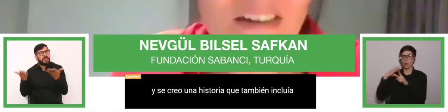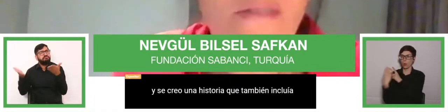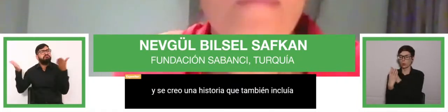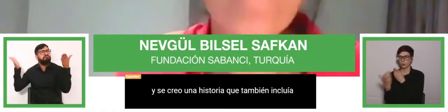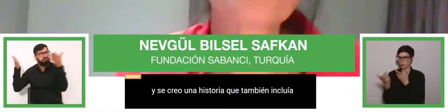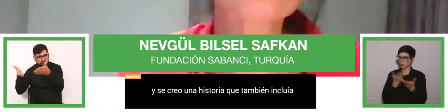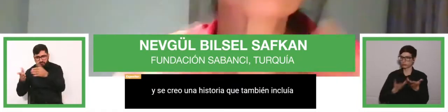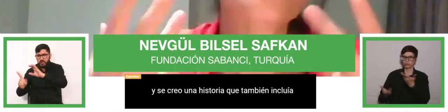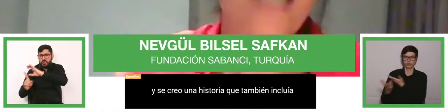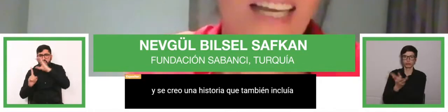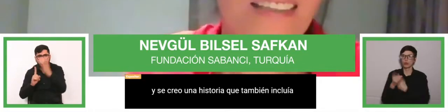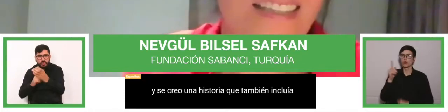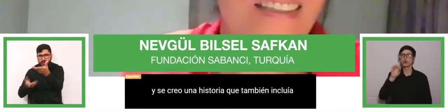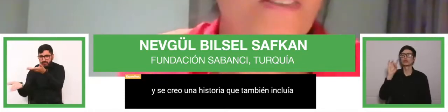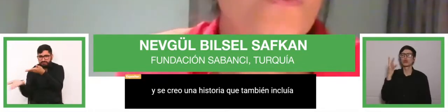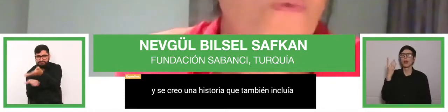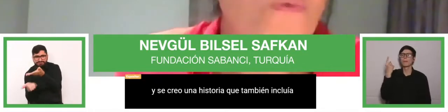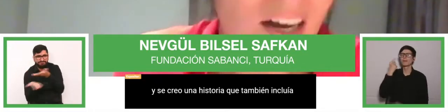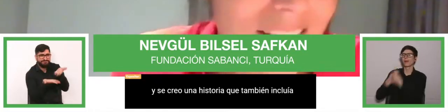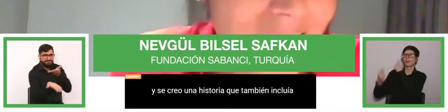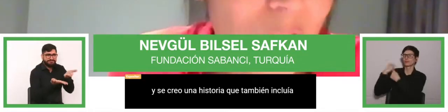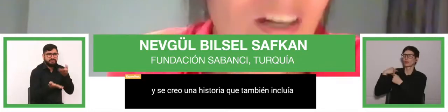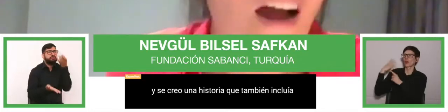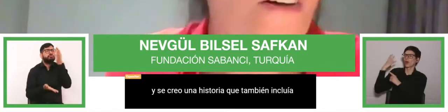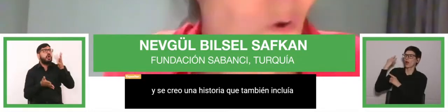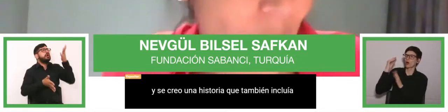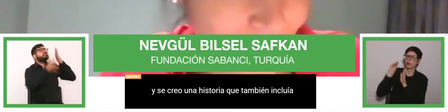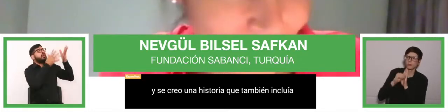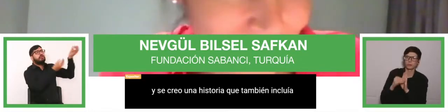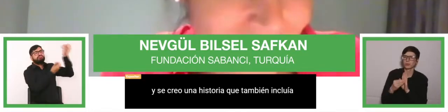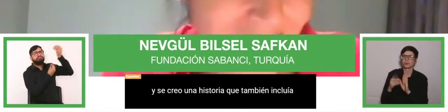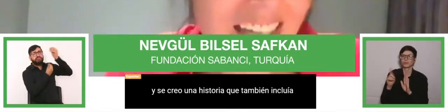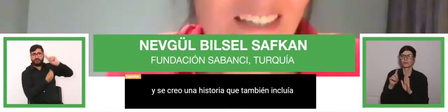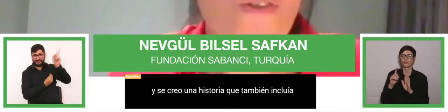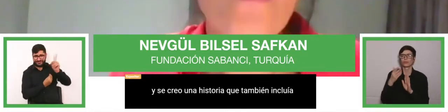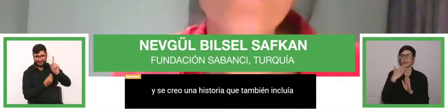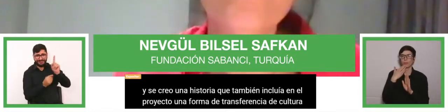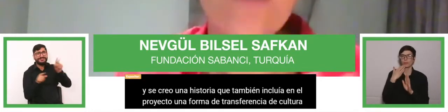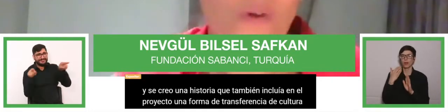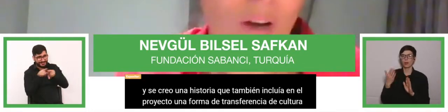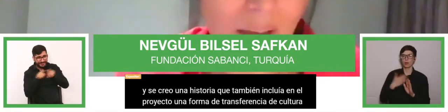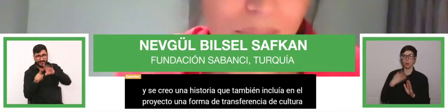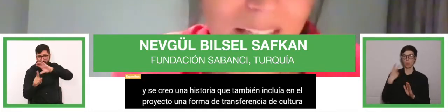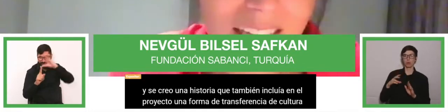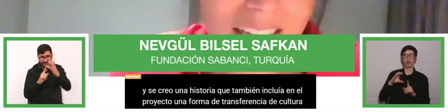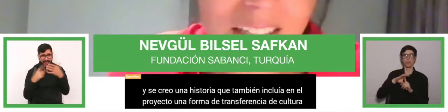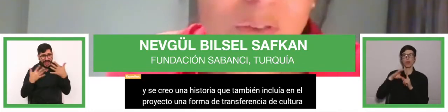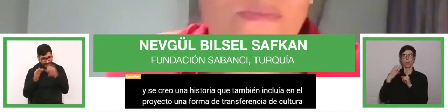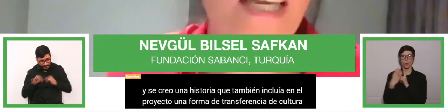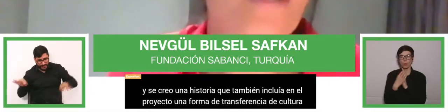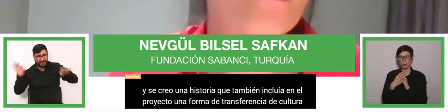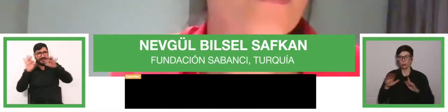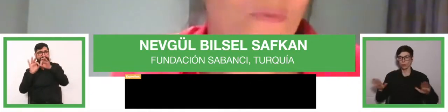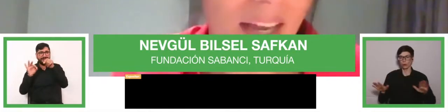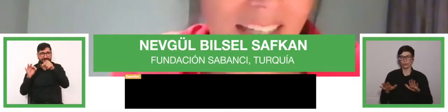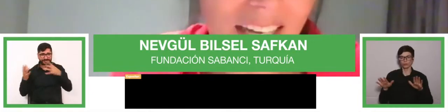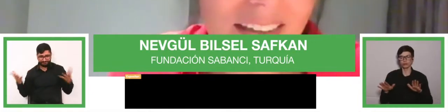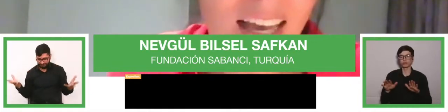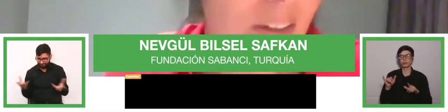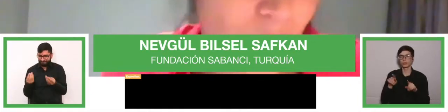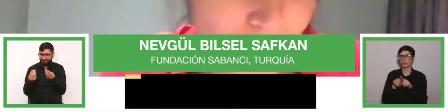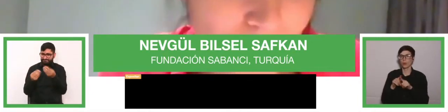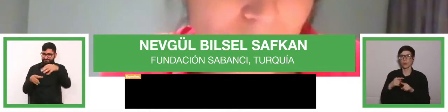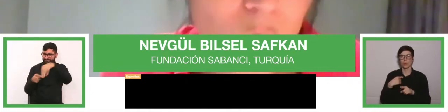story, but also created one on our own. So we are so happy to be able to make